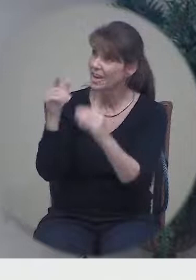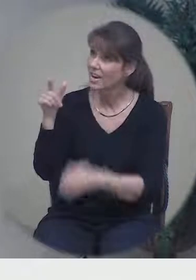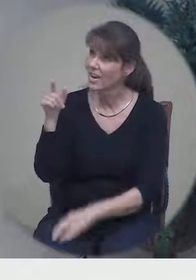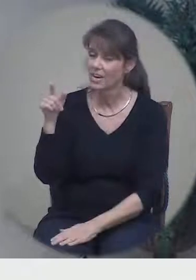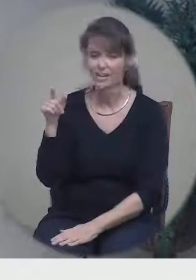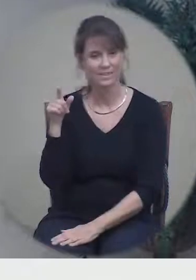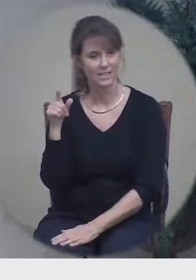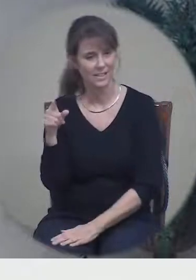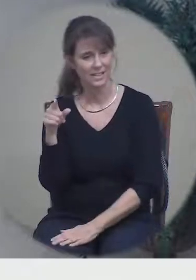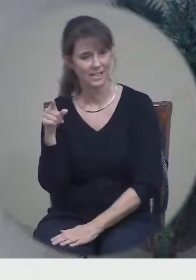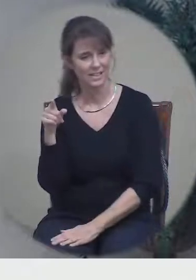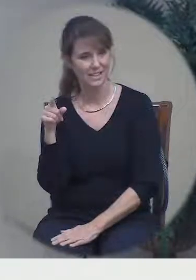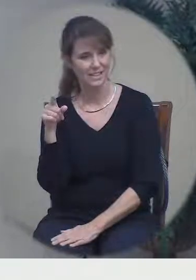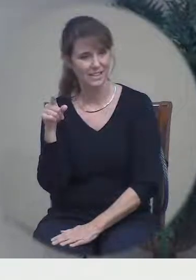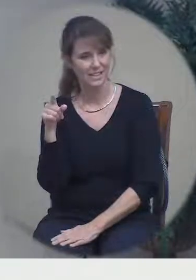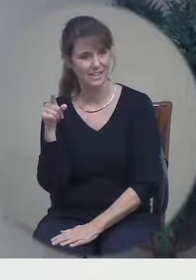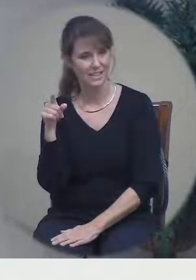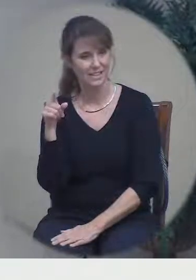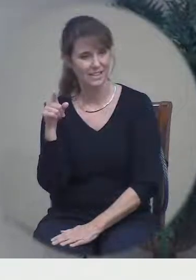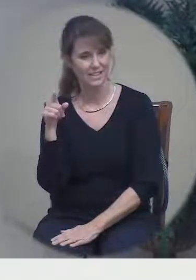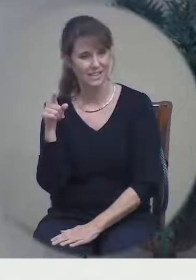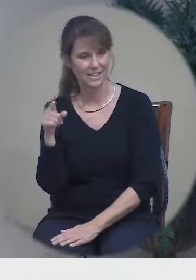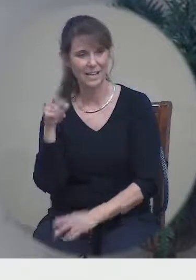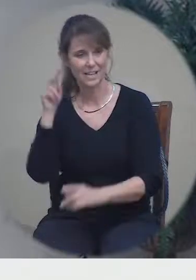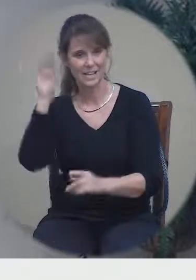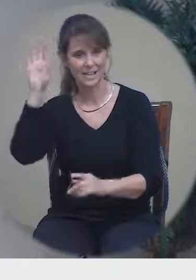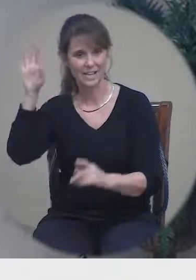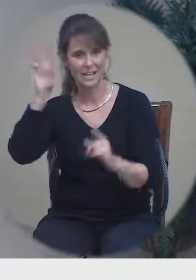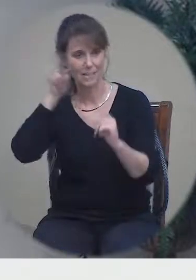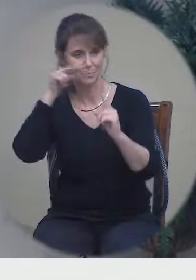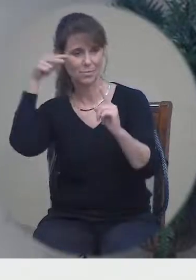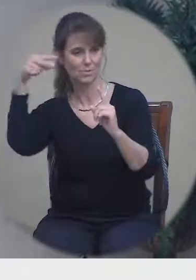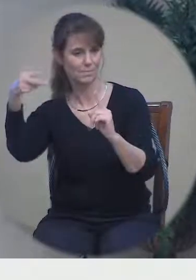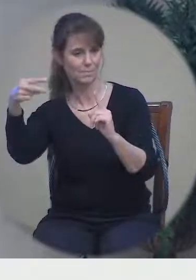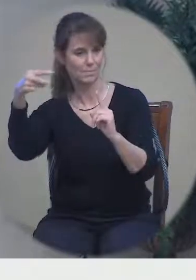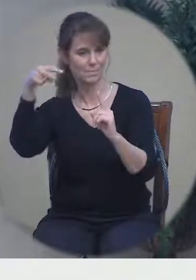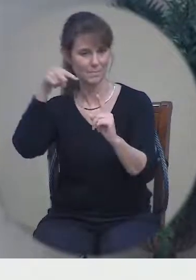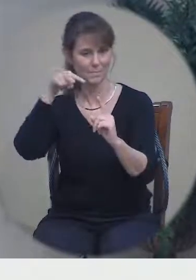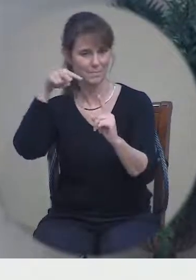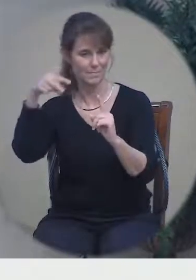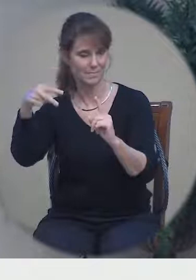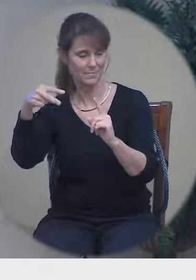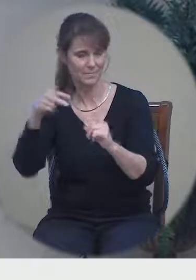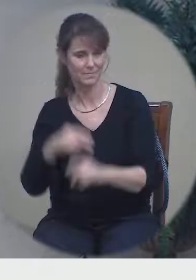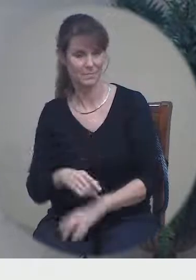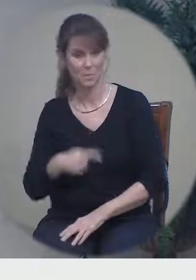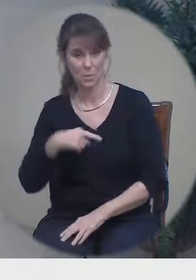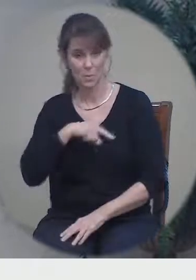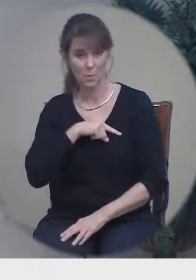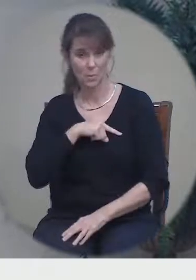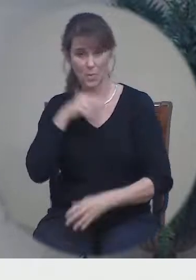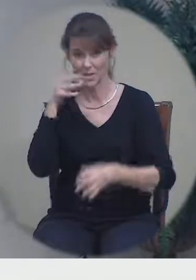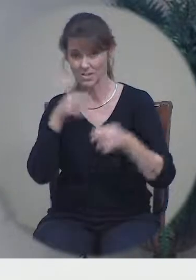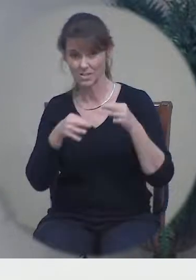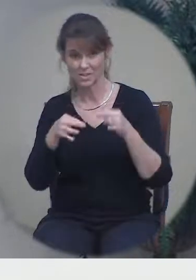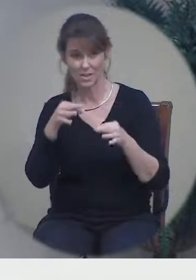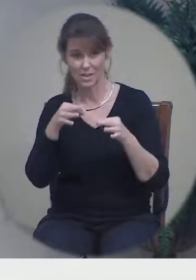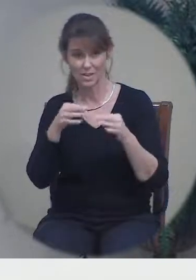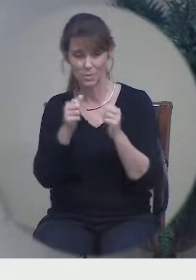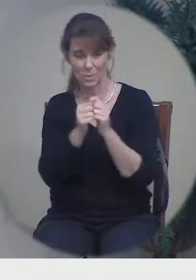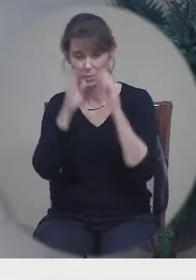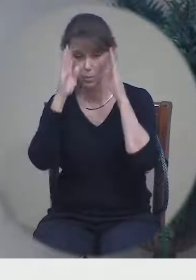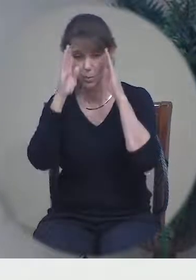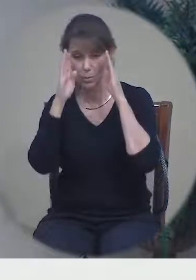of perspective. When we judge fairness, we're often thinking in a very narrow lens of